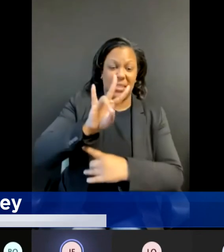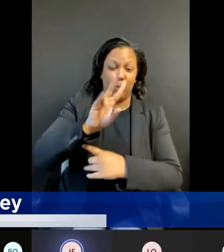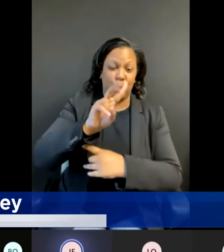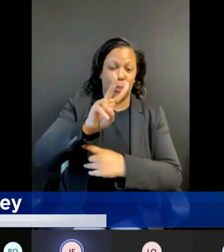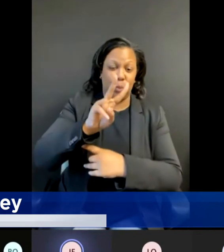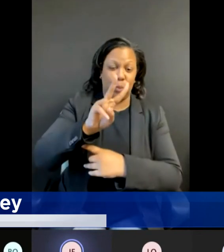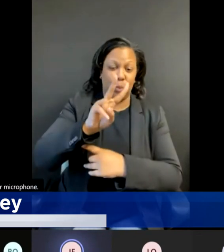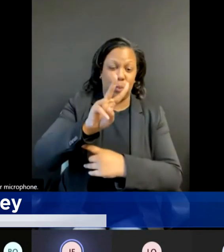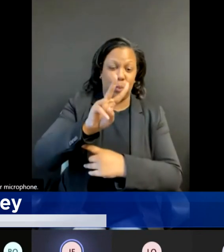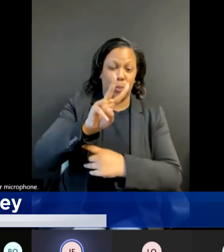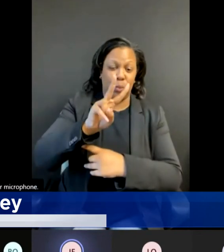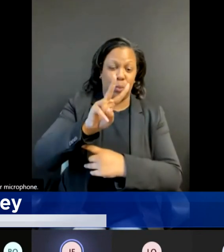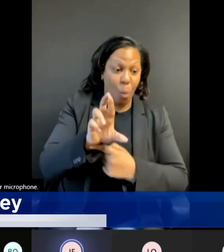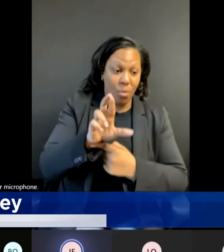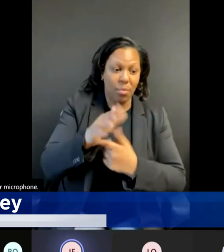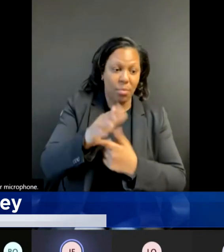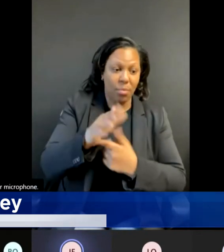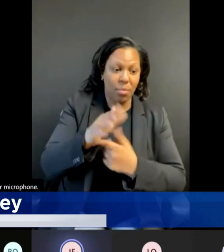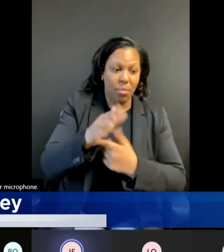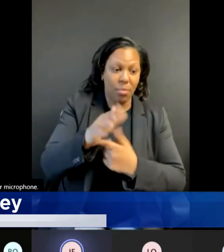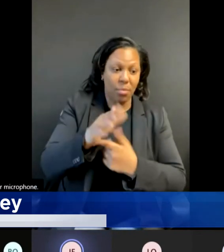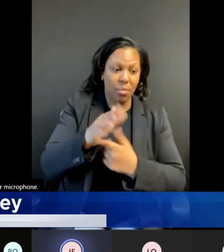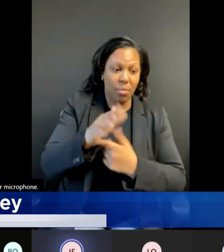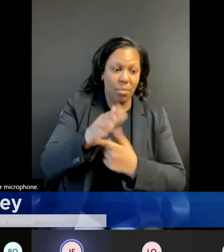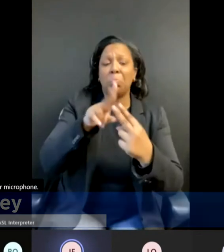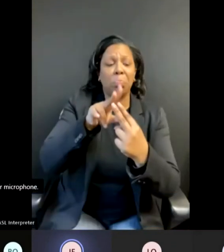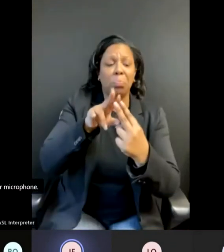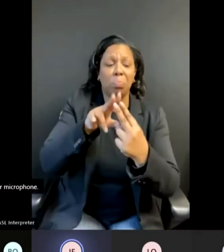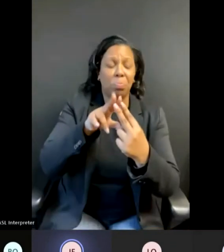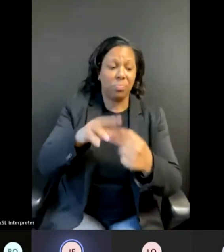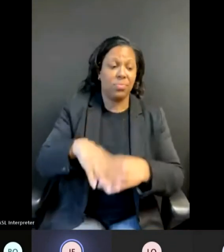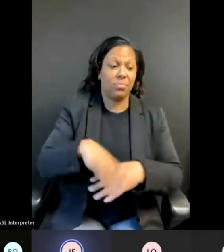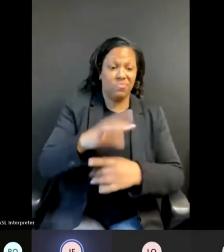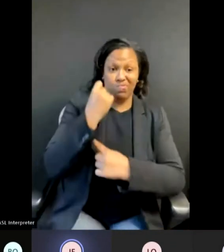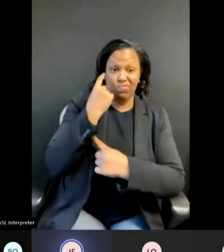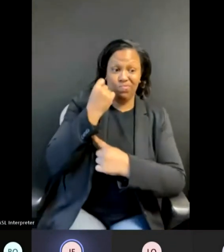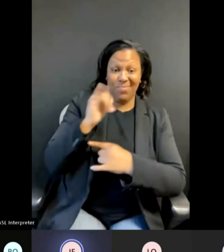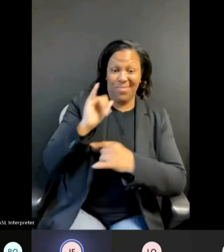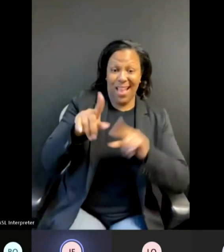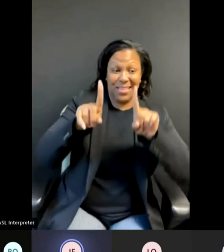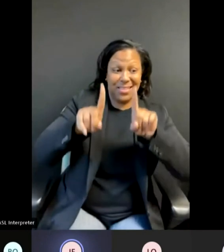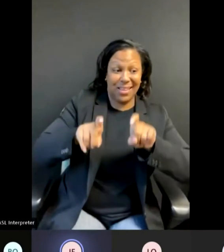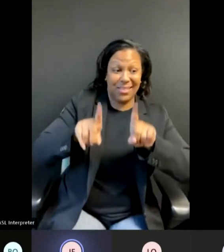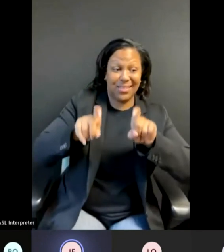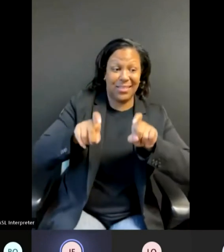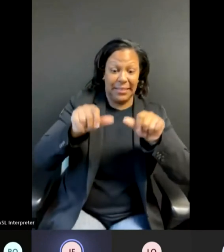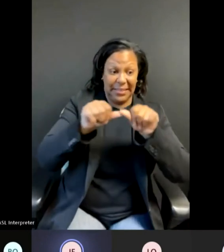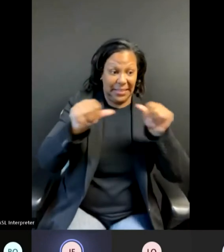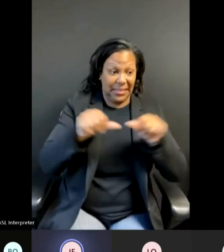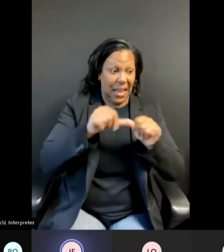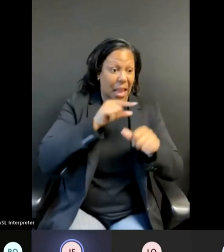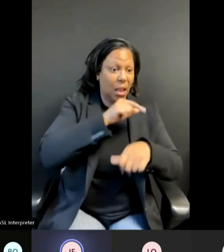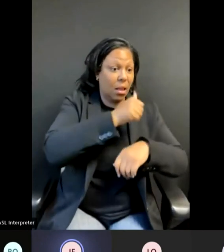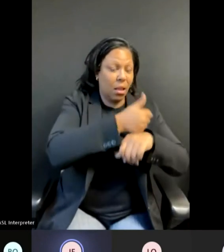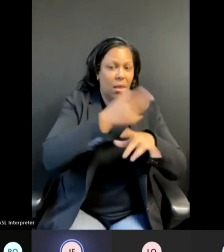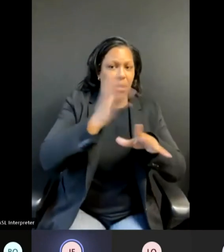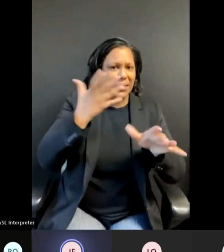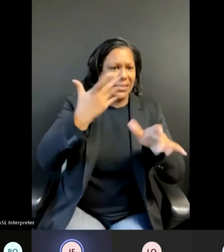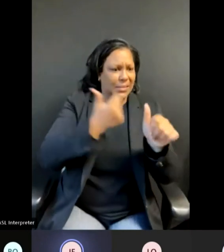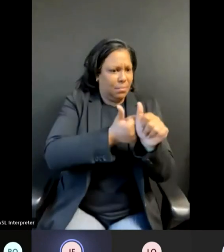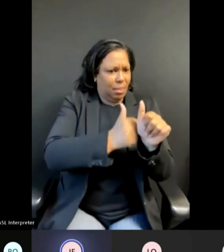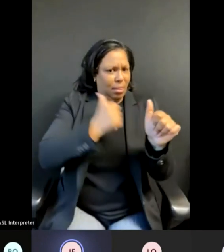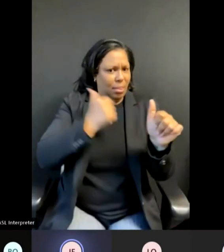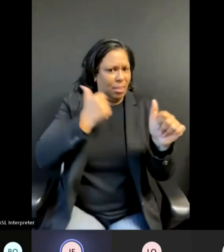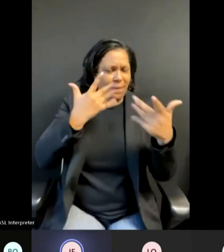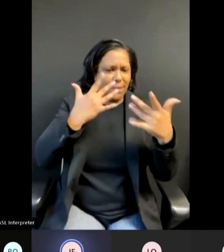city is causing pileups at testing sites and is overwhelming our hospitals and our healthcare workers. And the data is exceedingly clear that more is